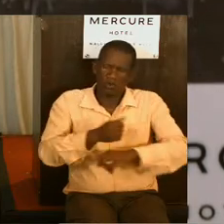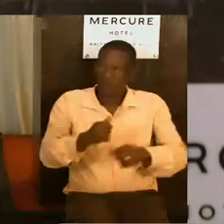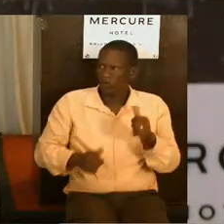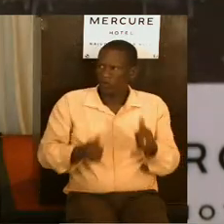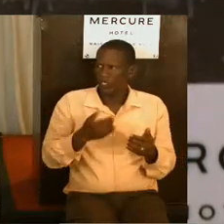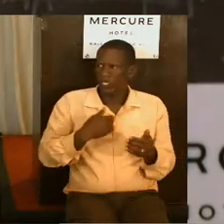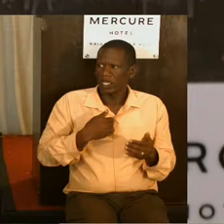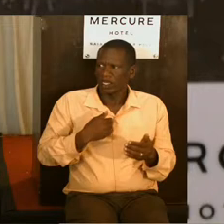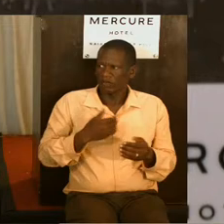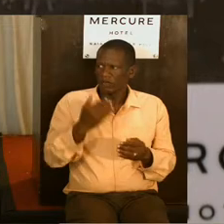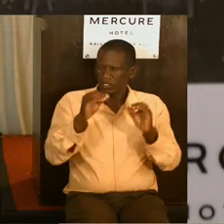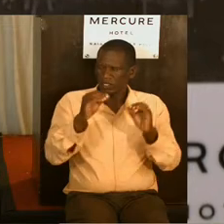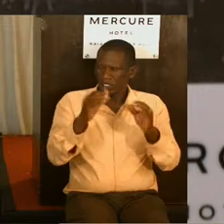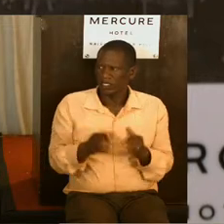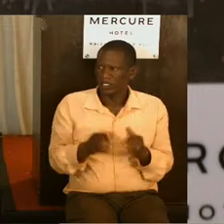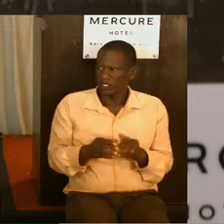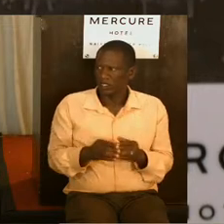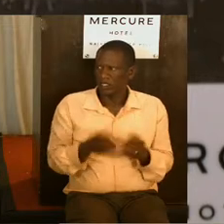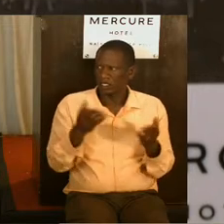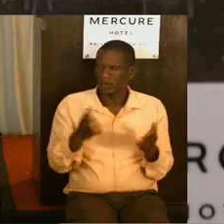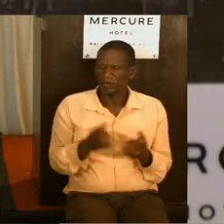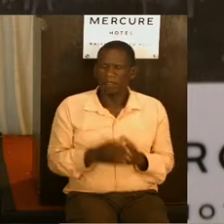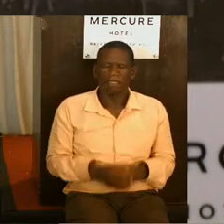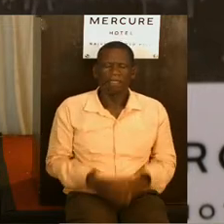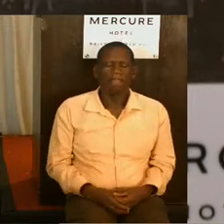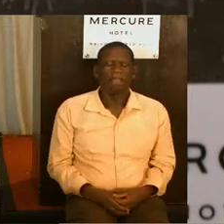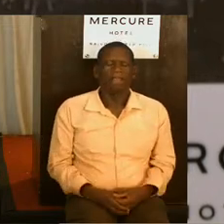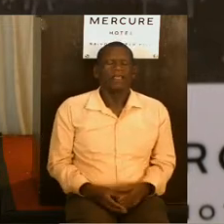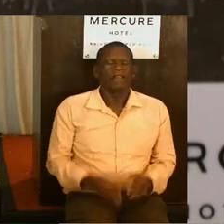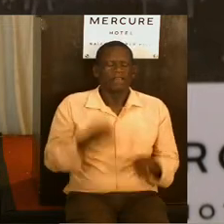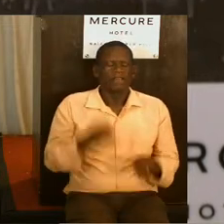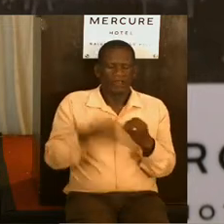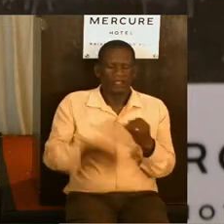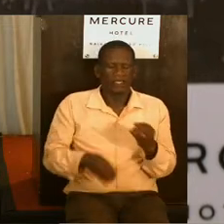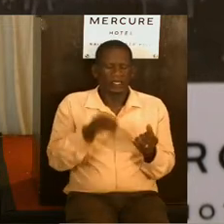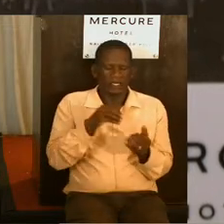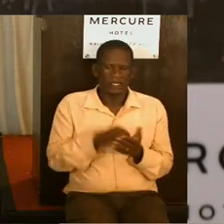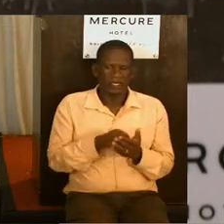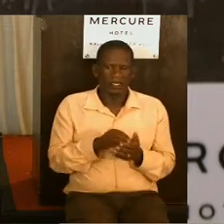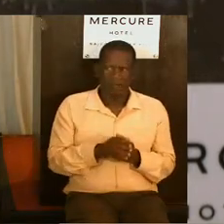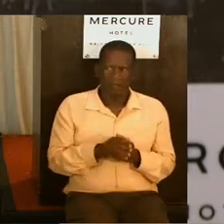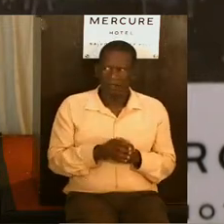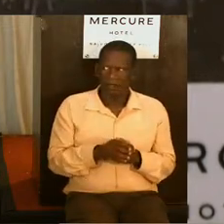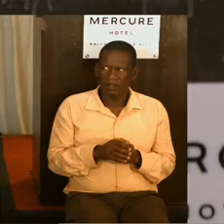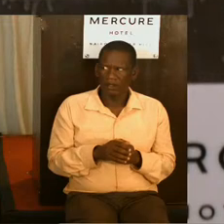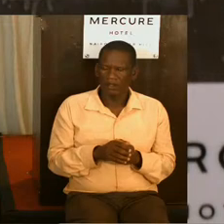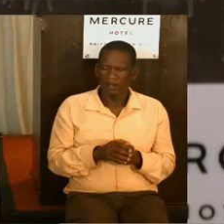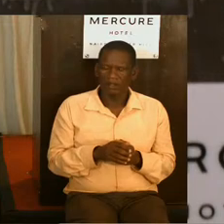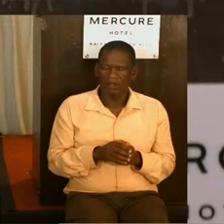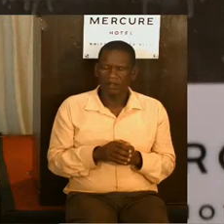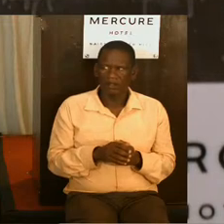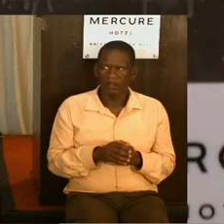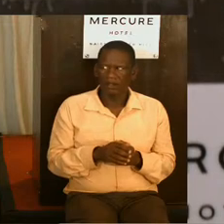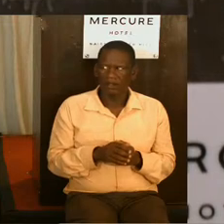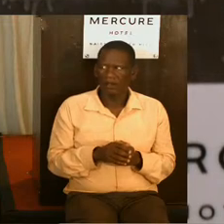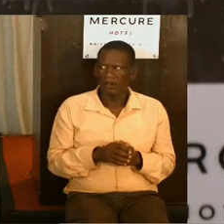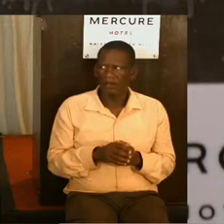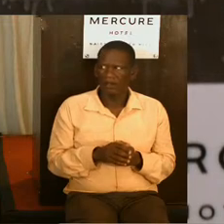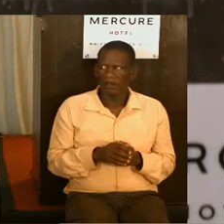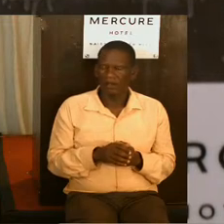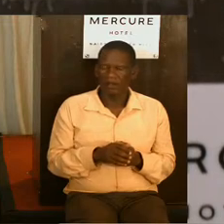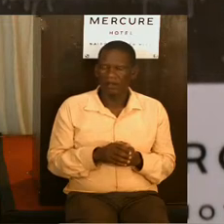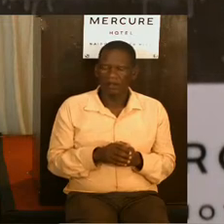even teachers to have discipline and finally uh